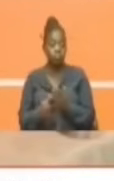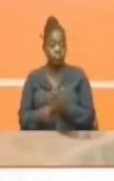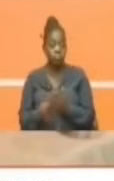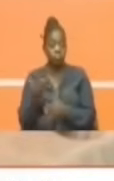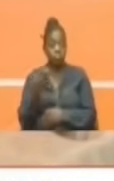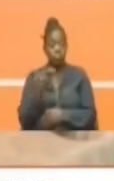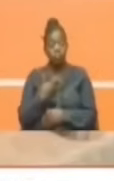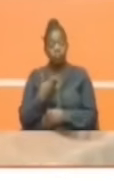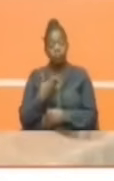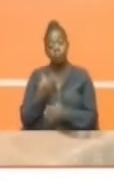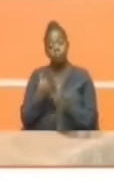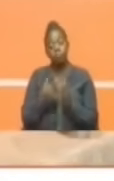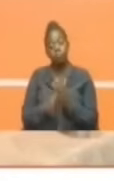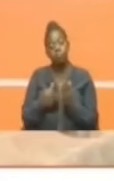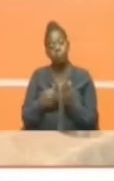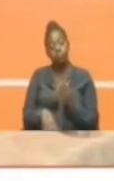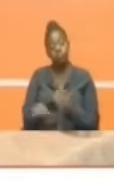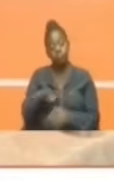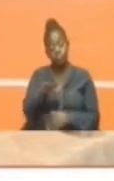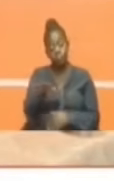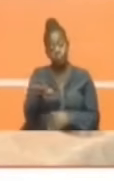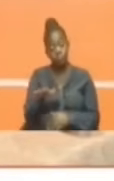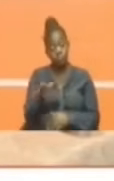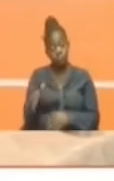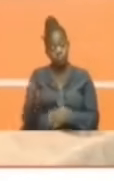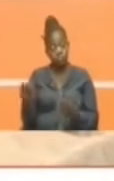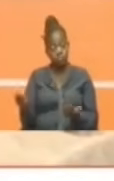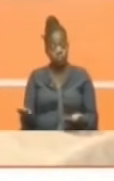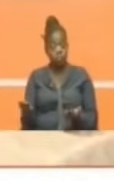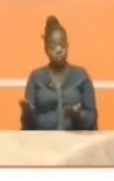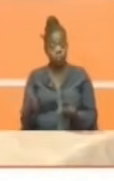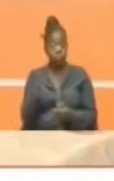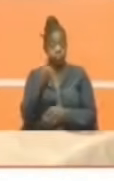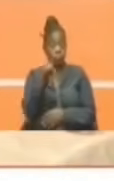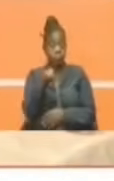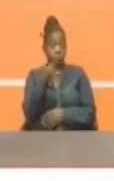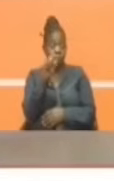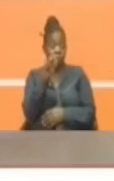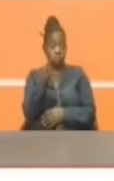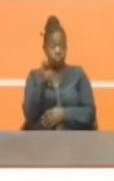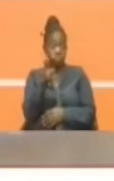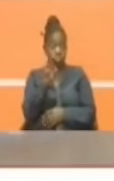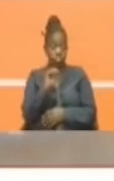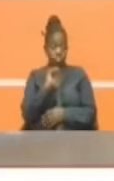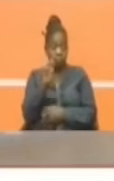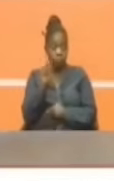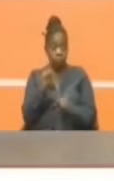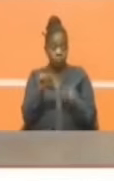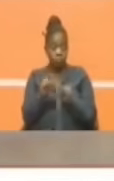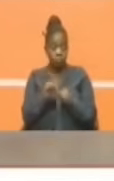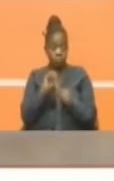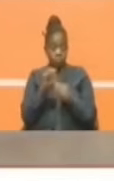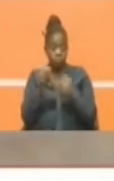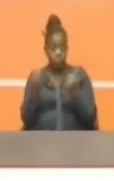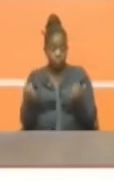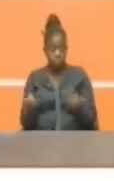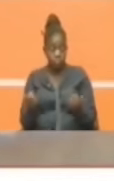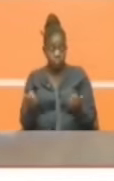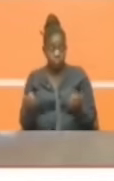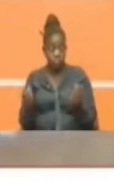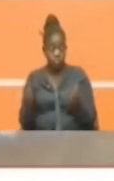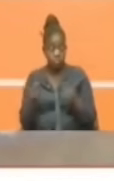tulina obuzibu ng'ekitundu bakuba abantu baffe pevas okwekutula bakuba nnyo abaana baffe